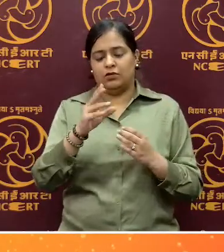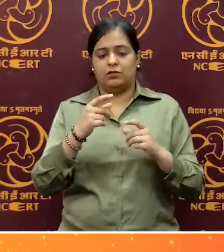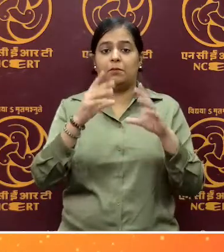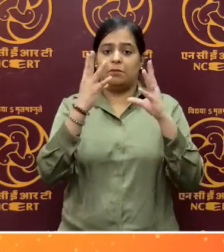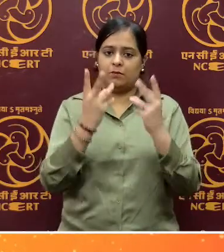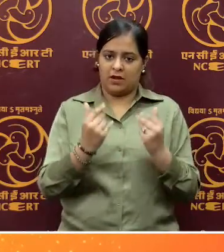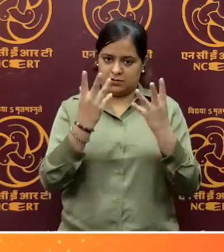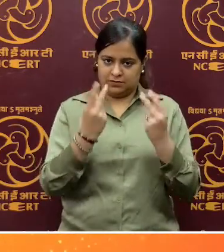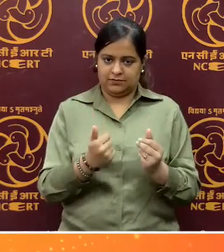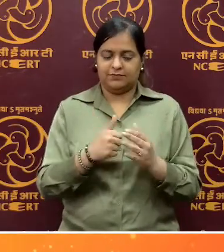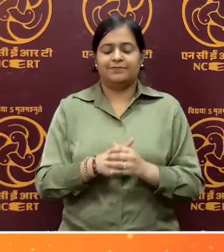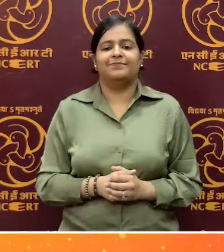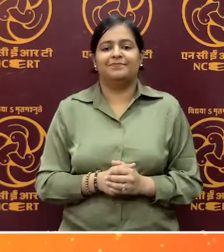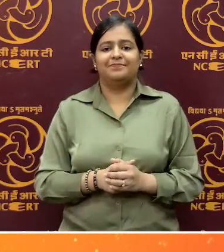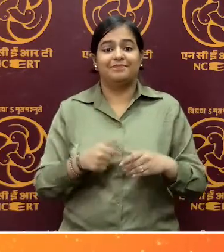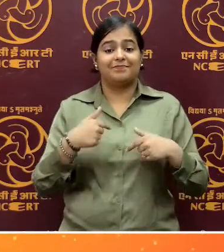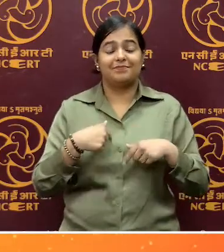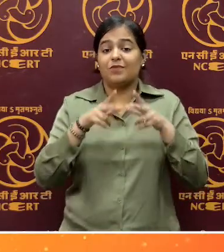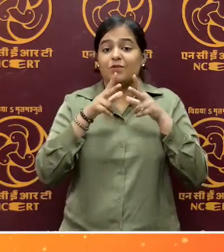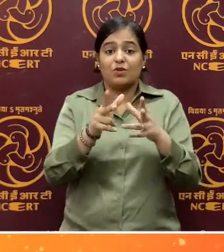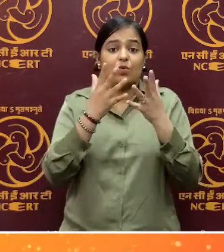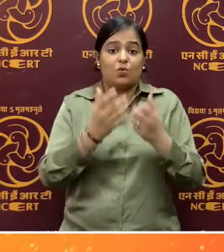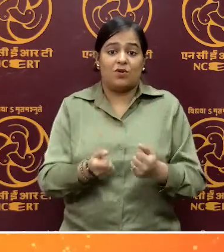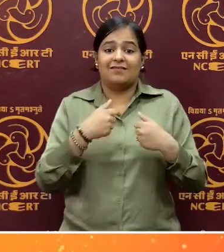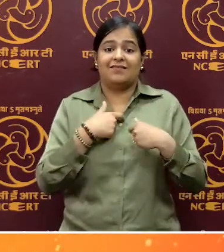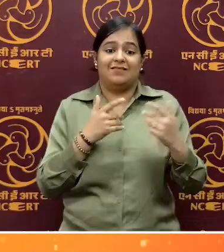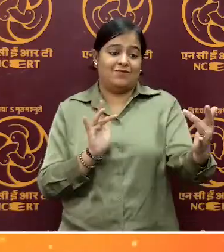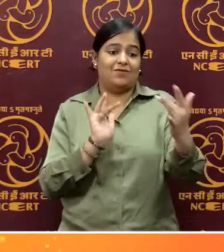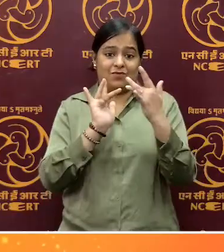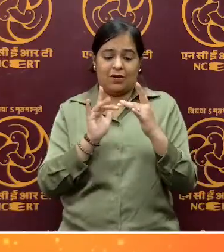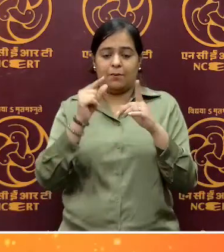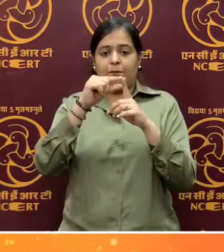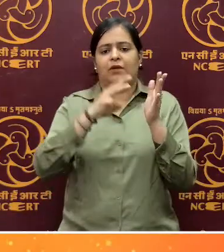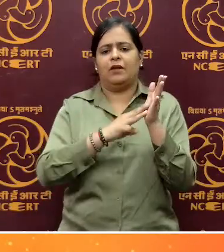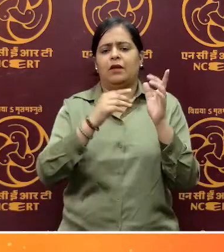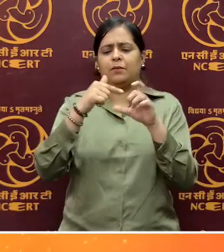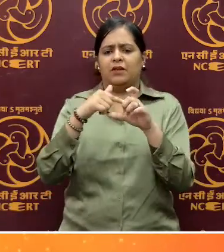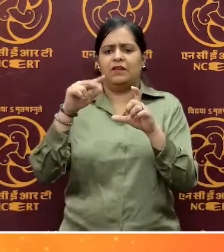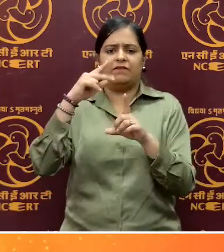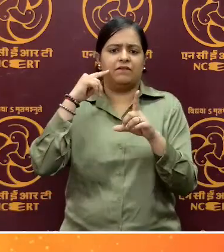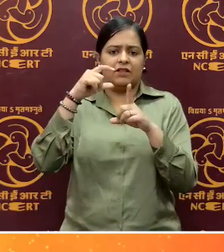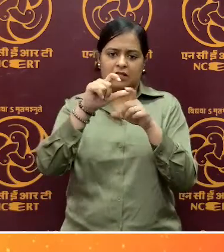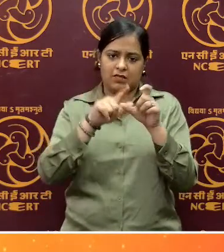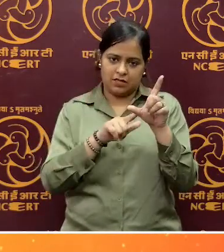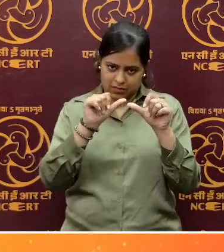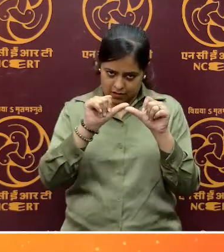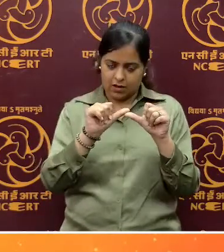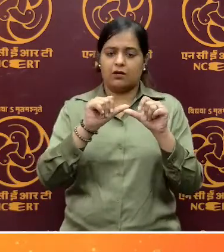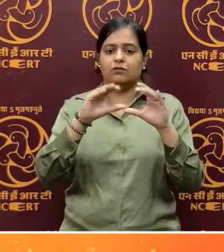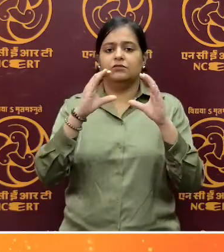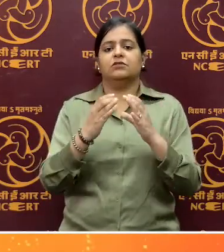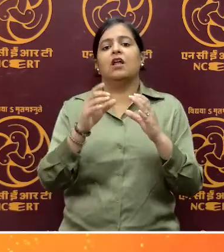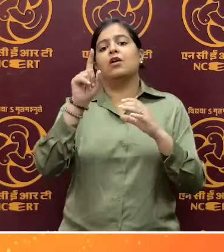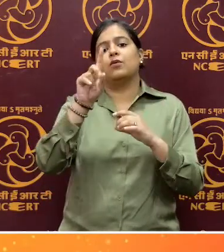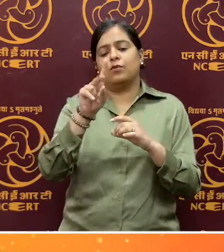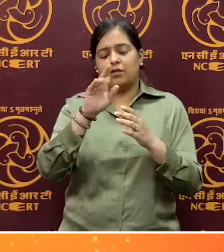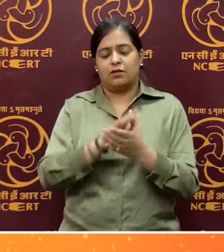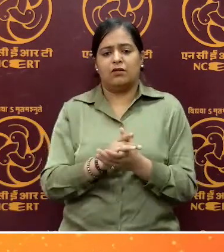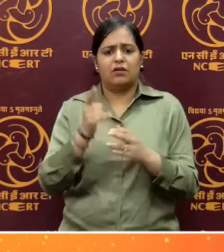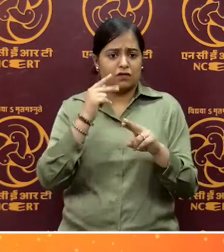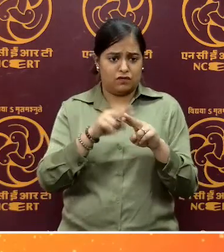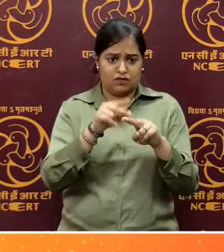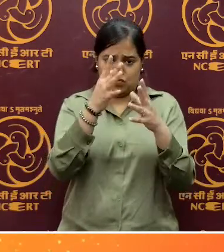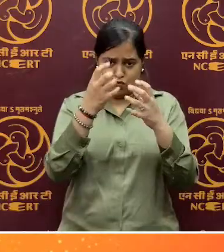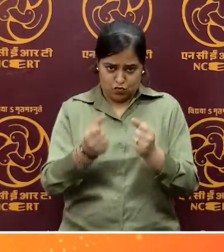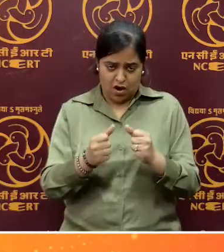subject. I wish to tell you that you are connected with us through PMA Vidya channel number 12. Apart from that, if you wish to connect